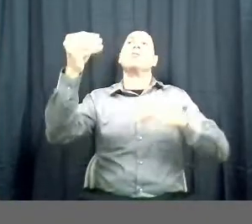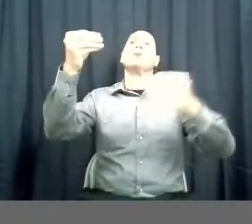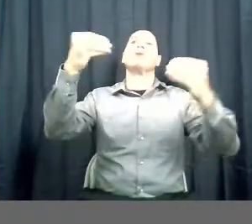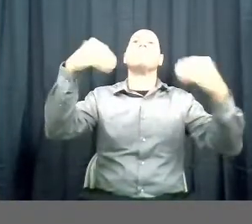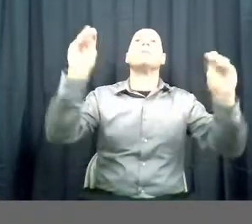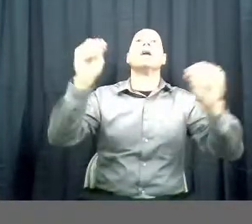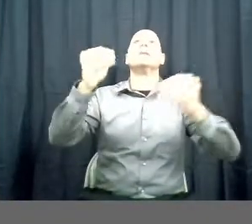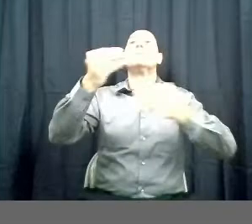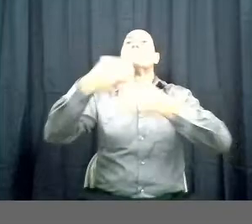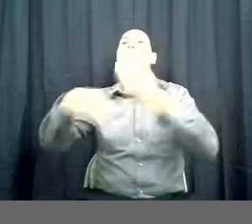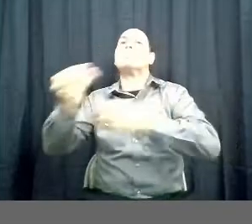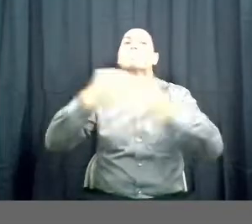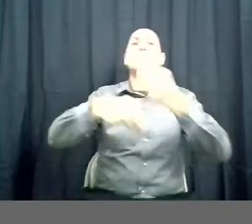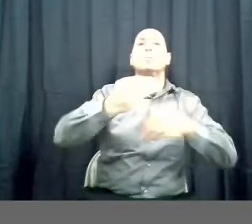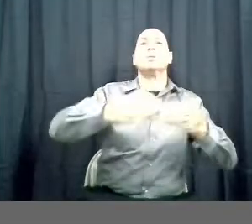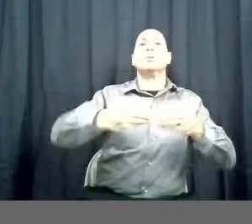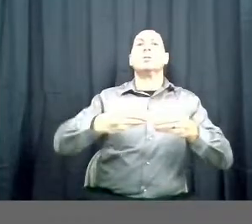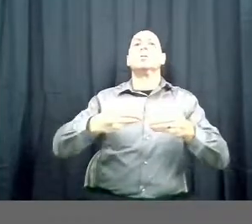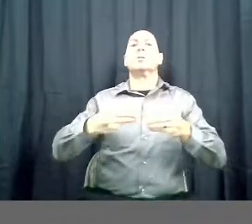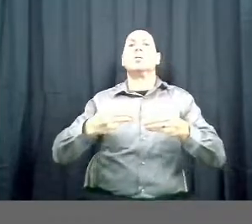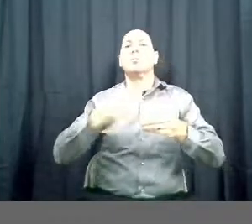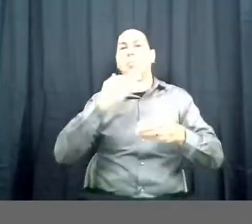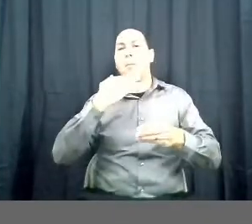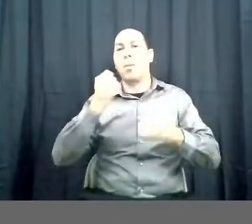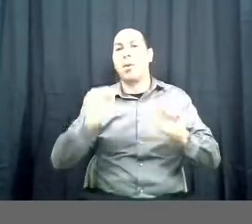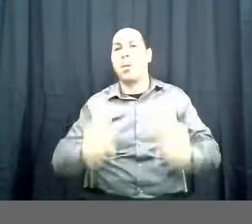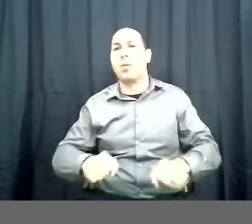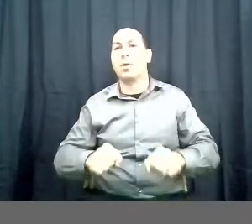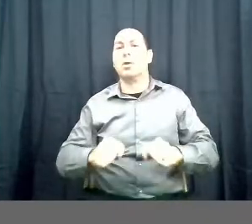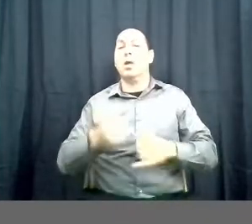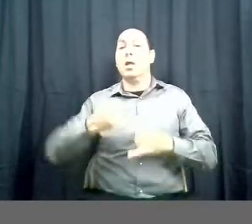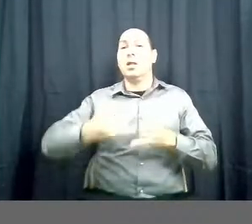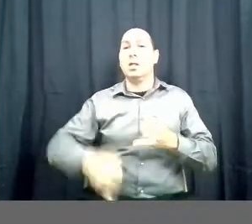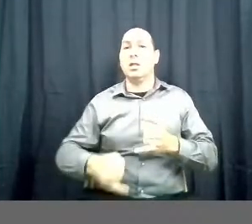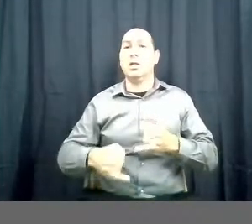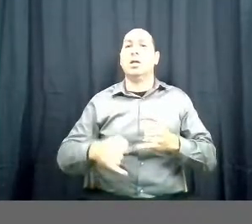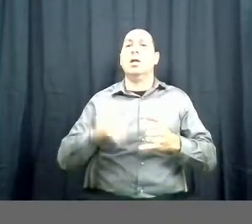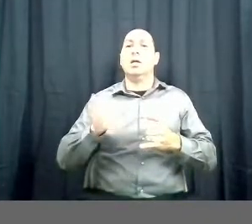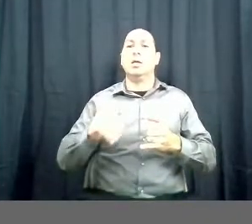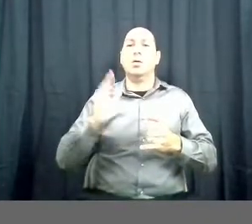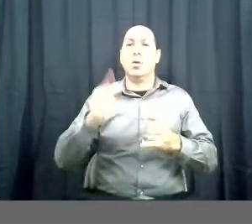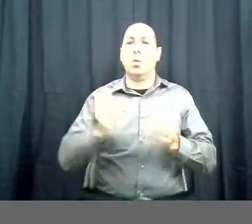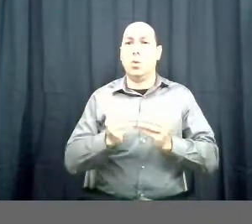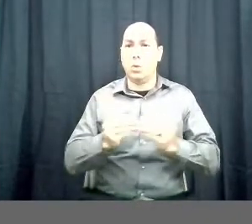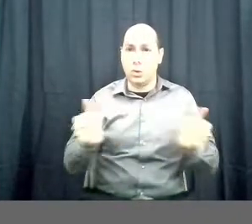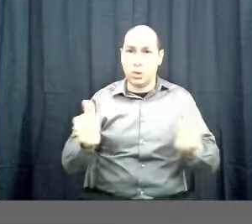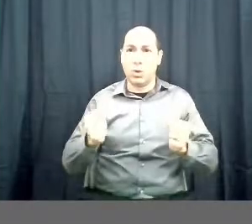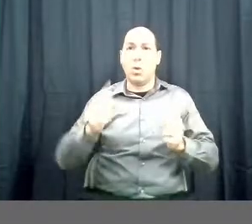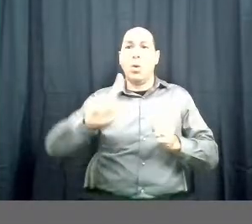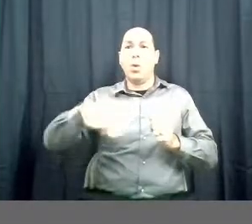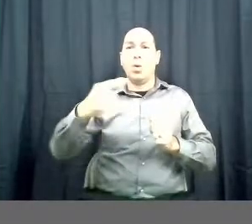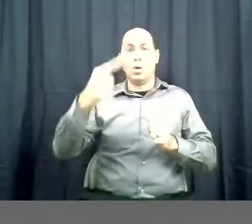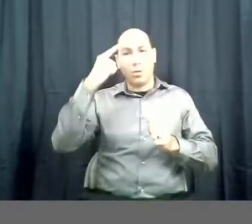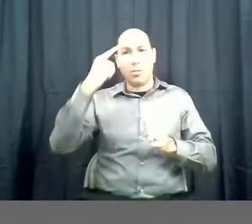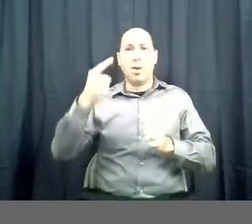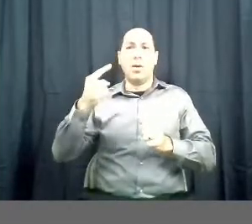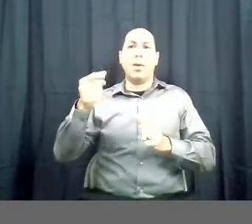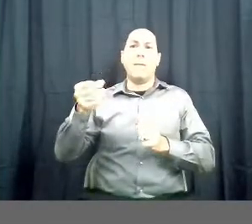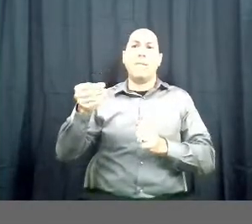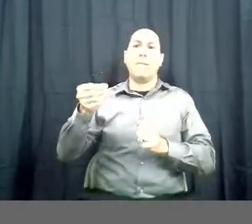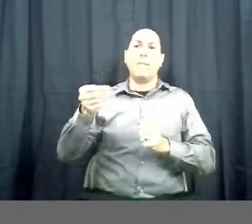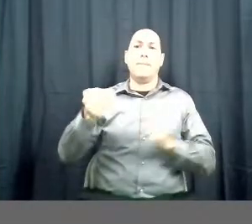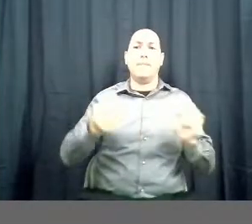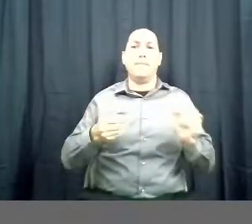in conjunction with their underwriter. Lastly, this issue will be sold purely for refunding, and there will be no new money